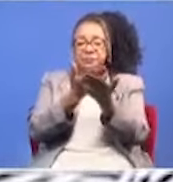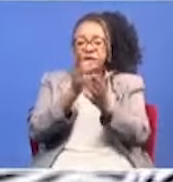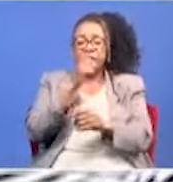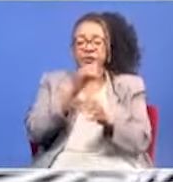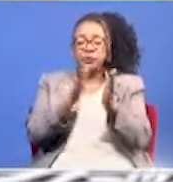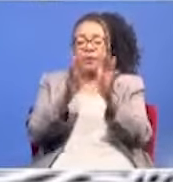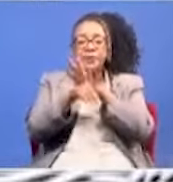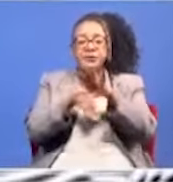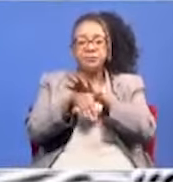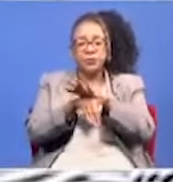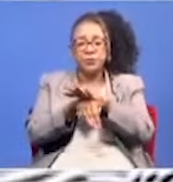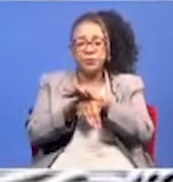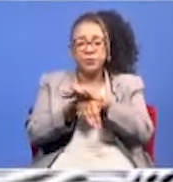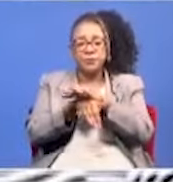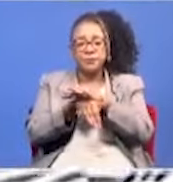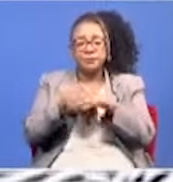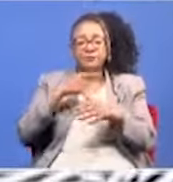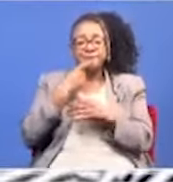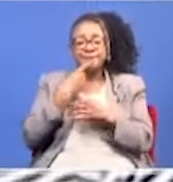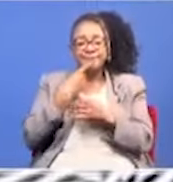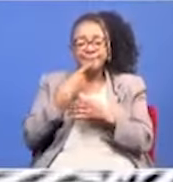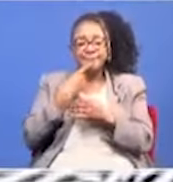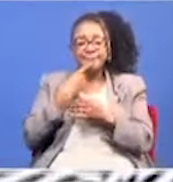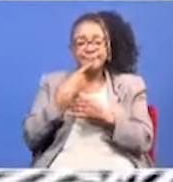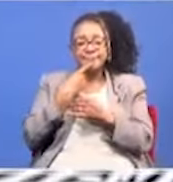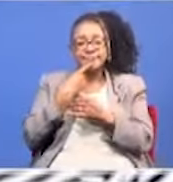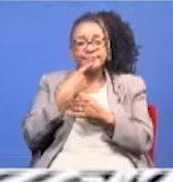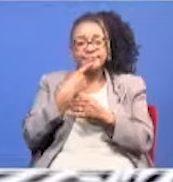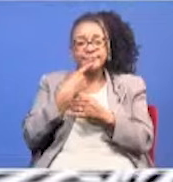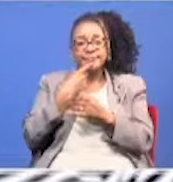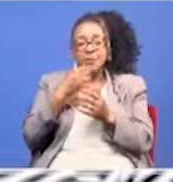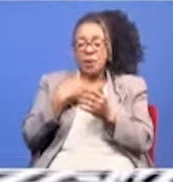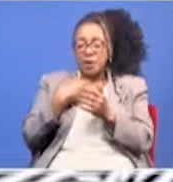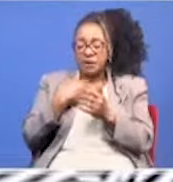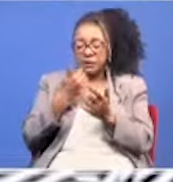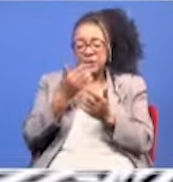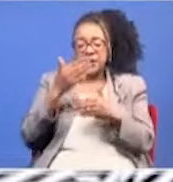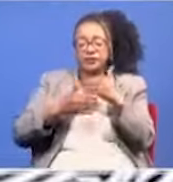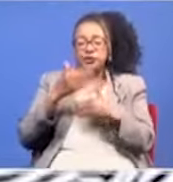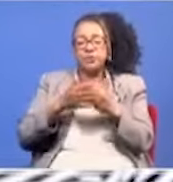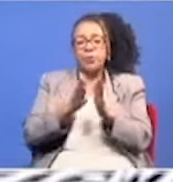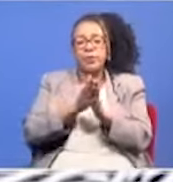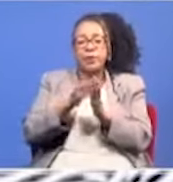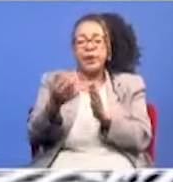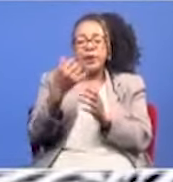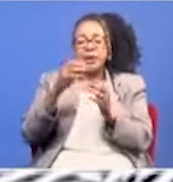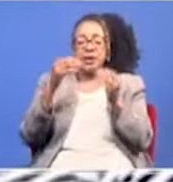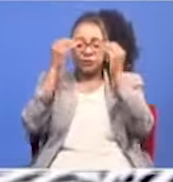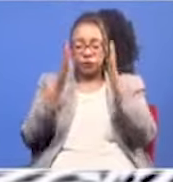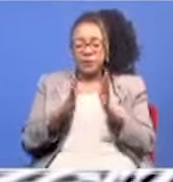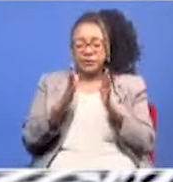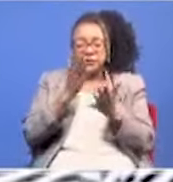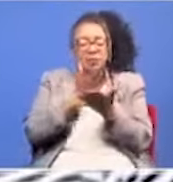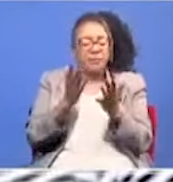principal. Akasema kwamba kulikuwa na uhusiano na msichana wa ile shule ambayo nilitoka, jambo